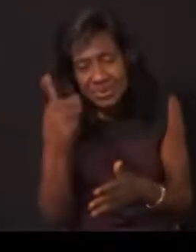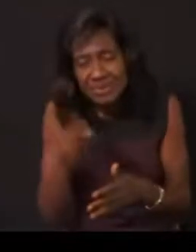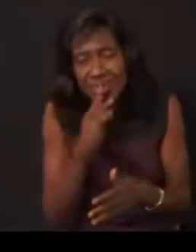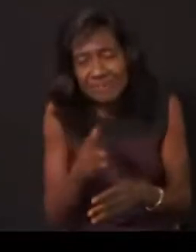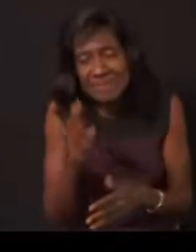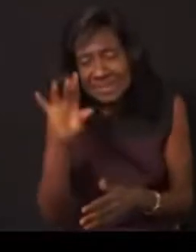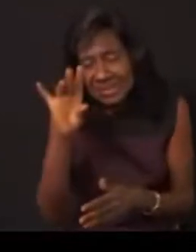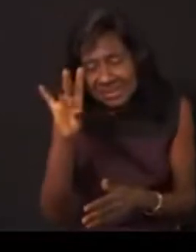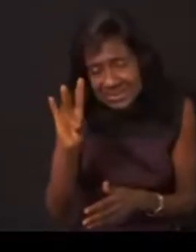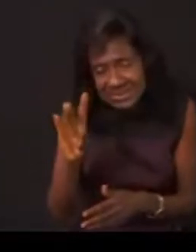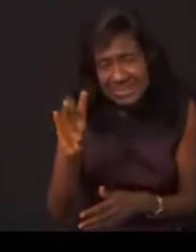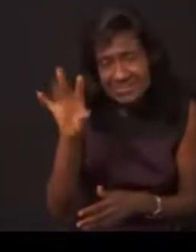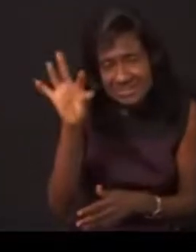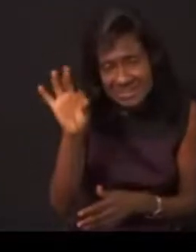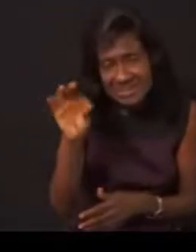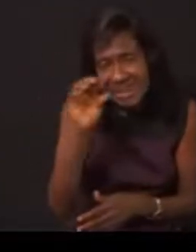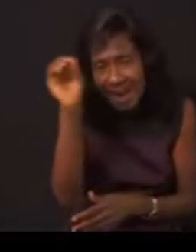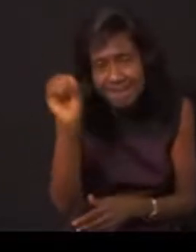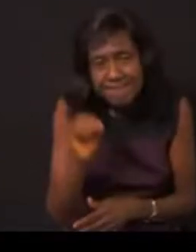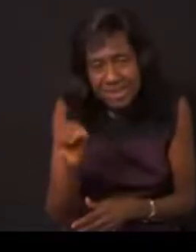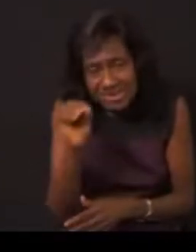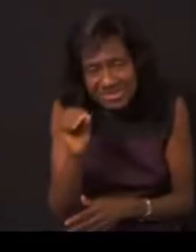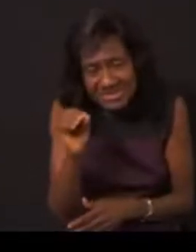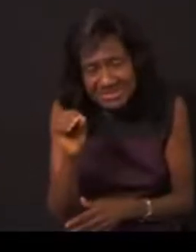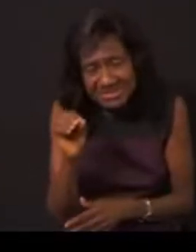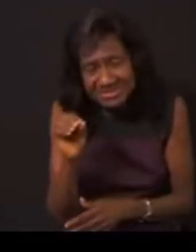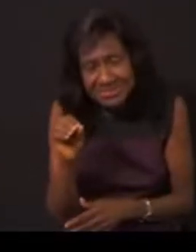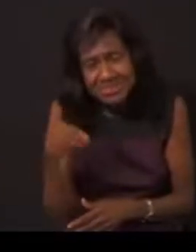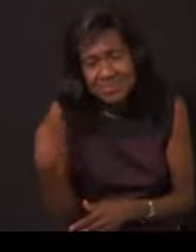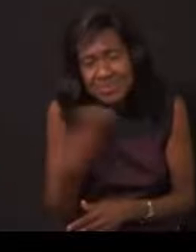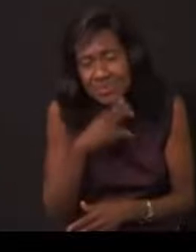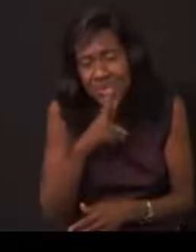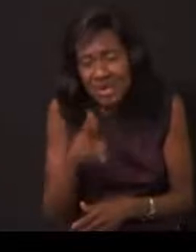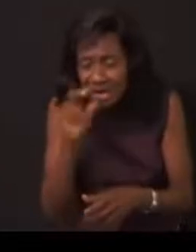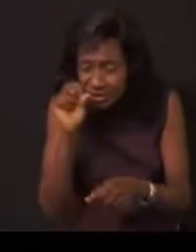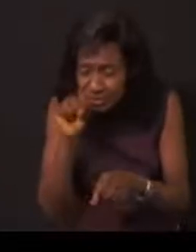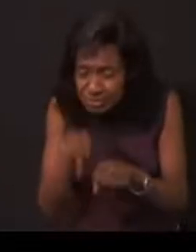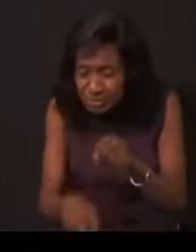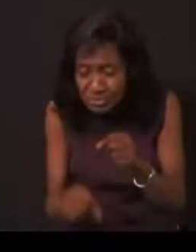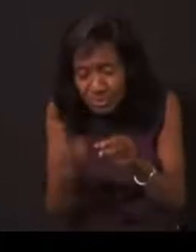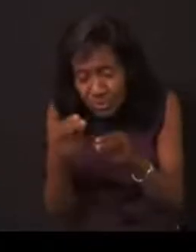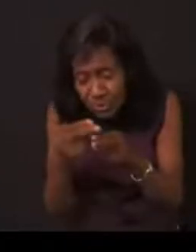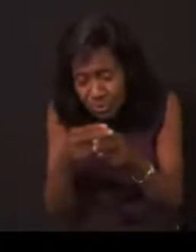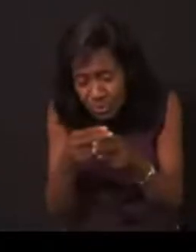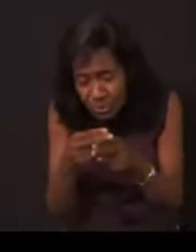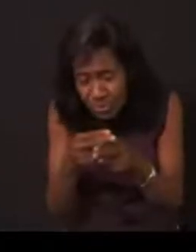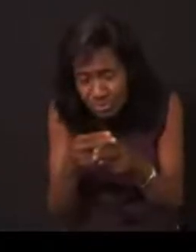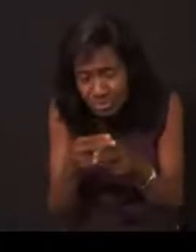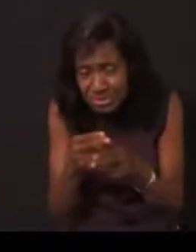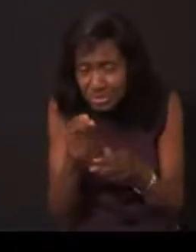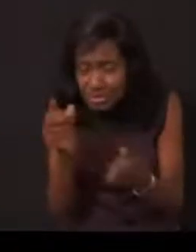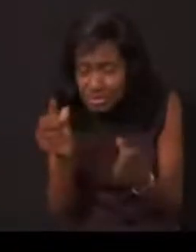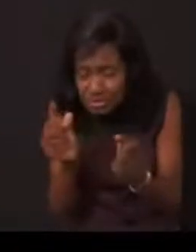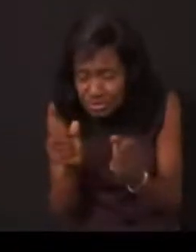79%, and we're so close. And I think we'll exceed that.